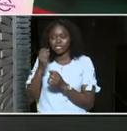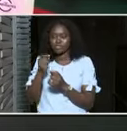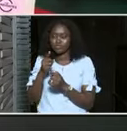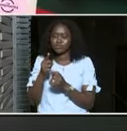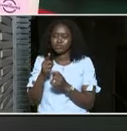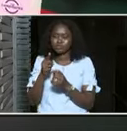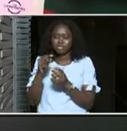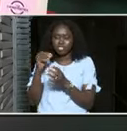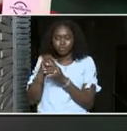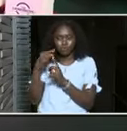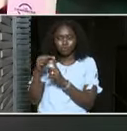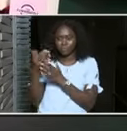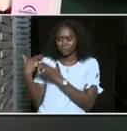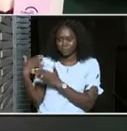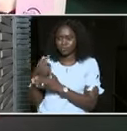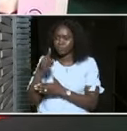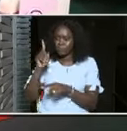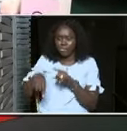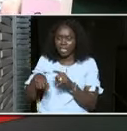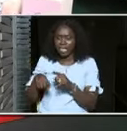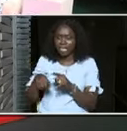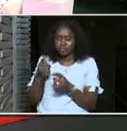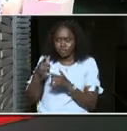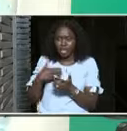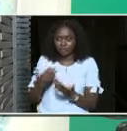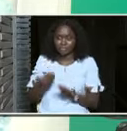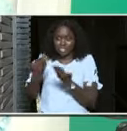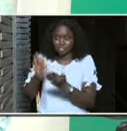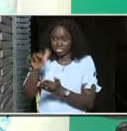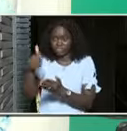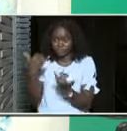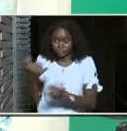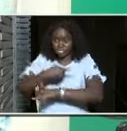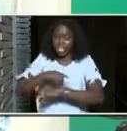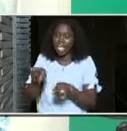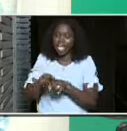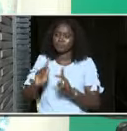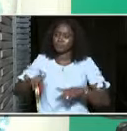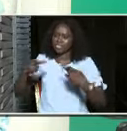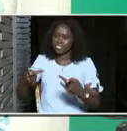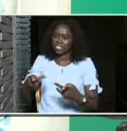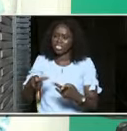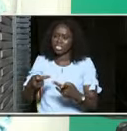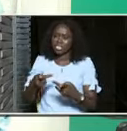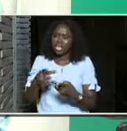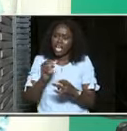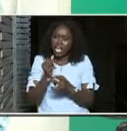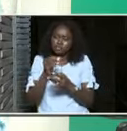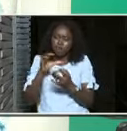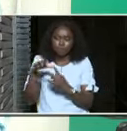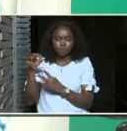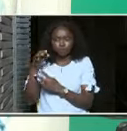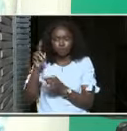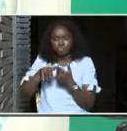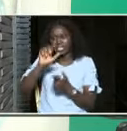earlier, you kind of presented yourself today as providing an alternative to the APC, which is the